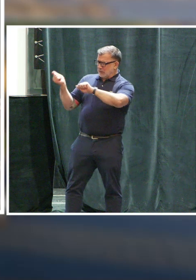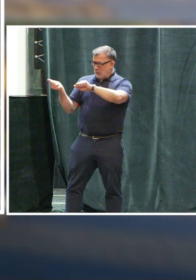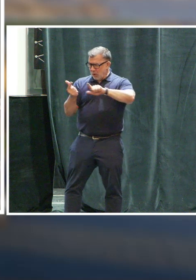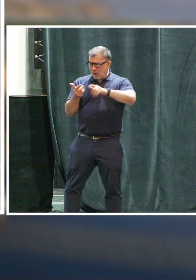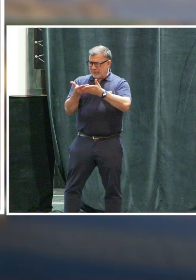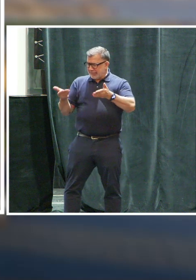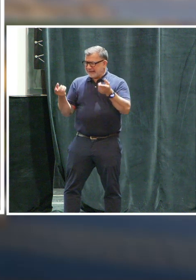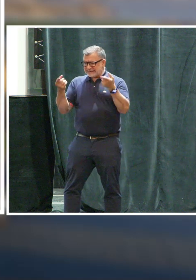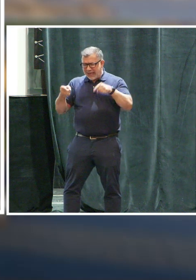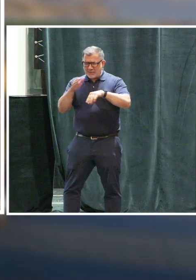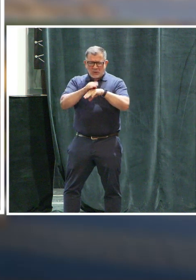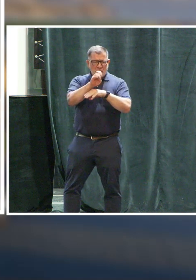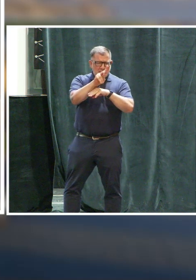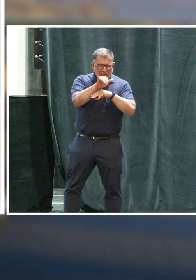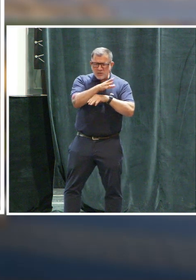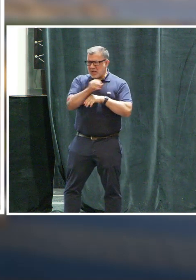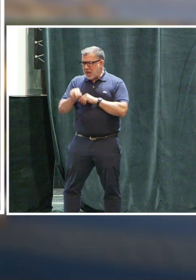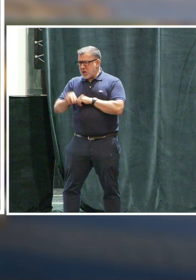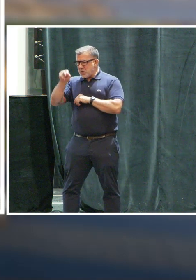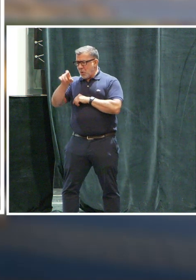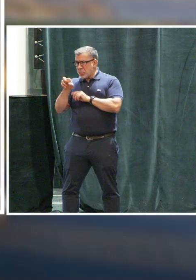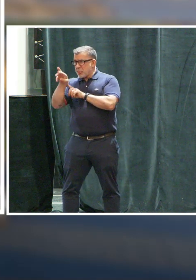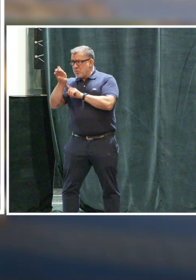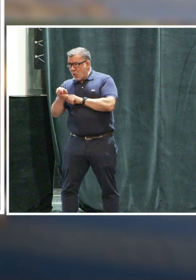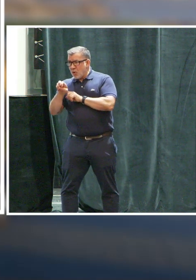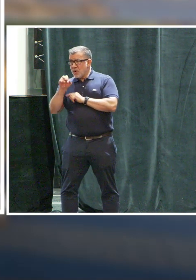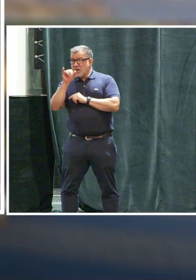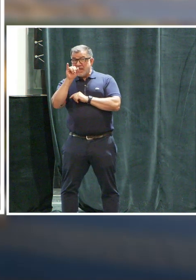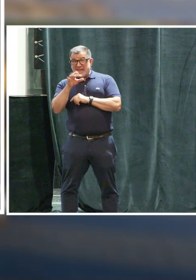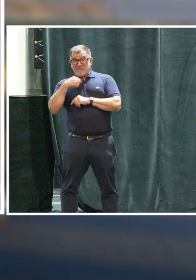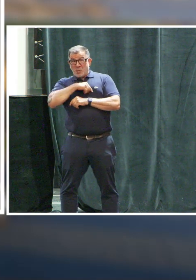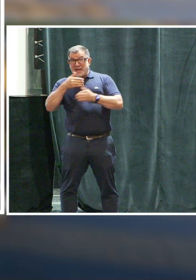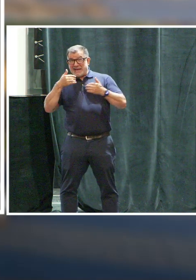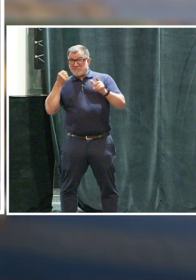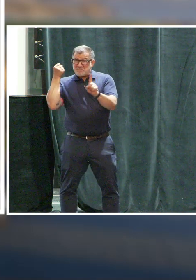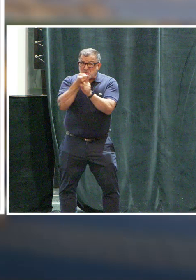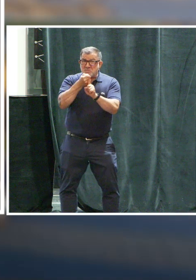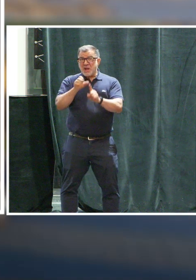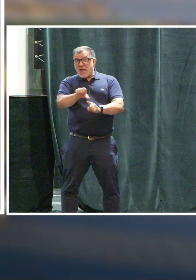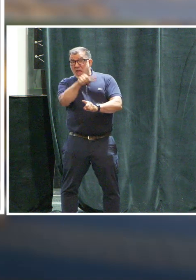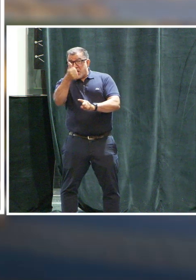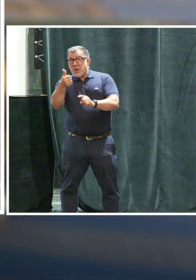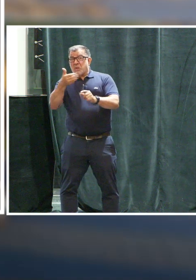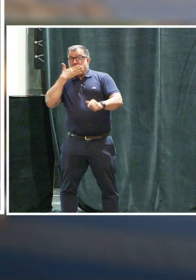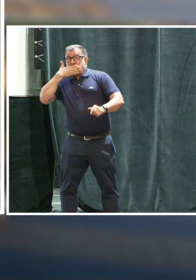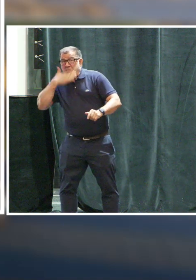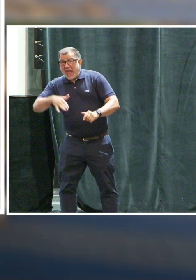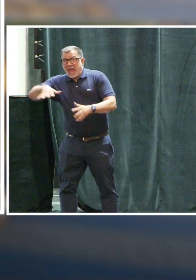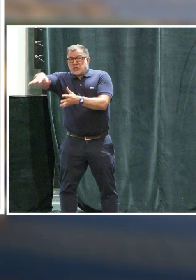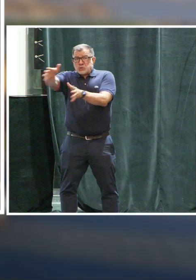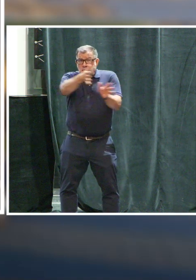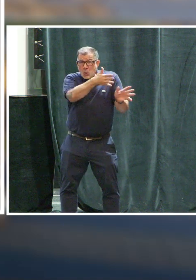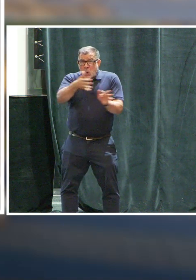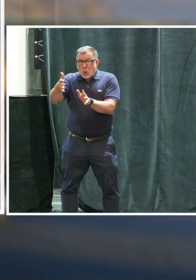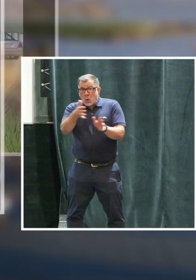Northmore and so forth and so on. So if we were to have another bad storm, where does the